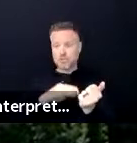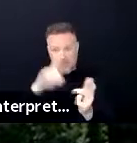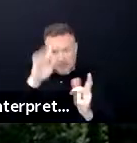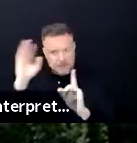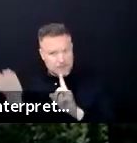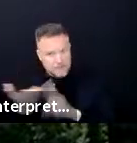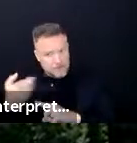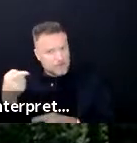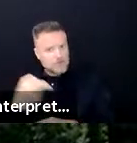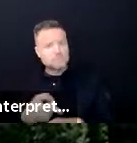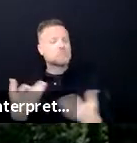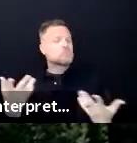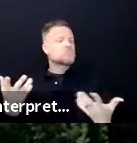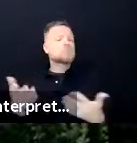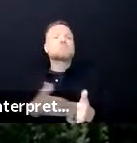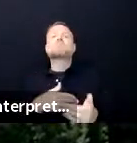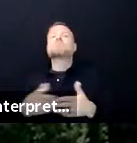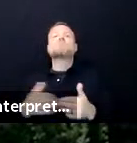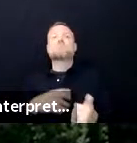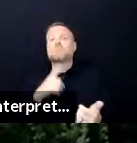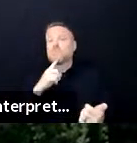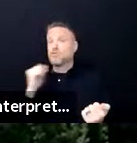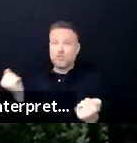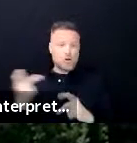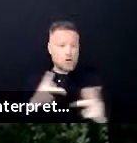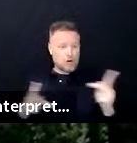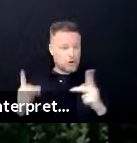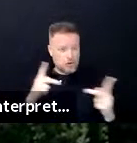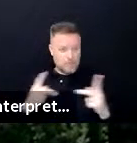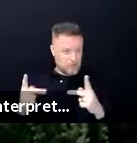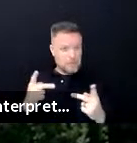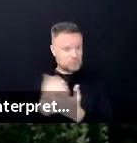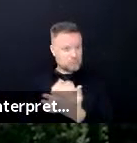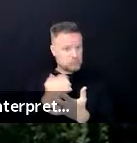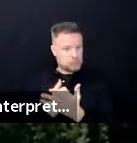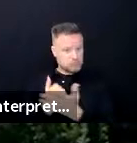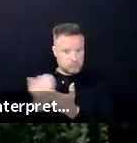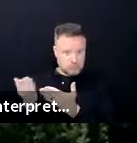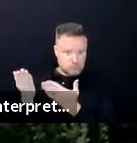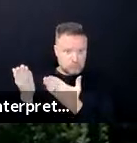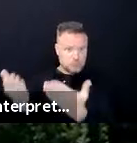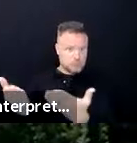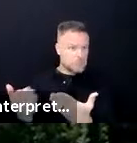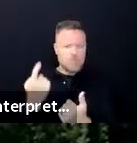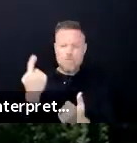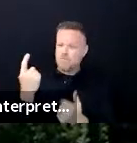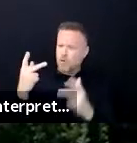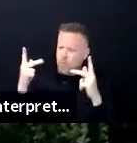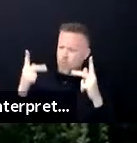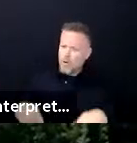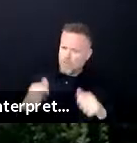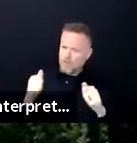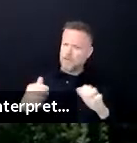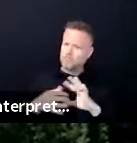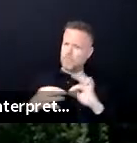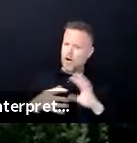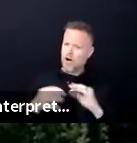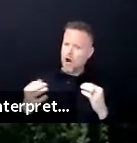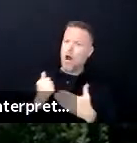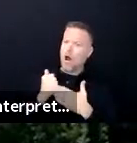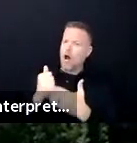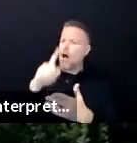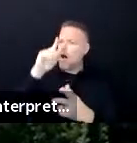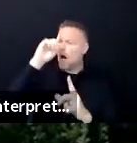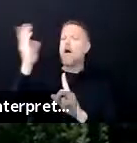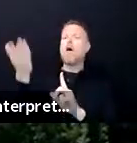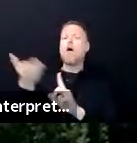those people are available, because you never know which one is going to say something or give input that will turn the tide